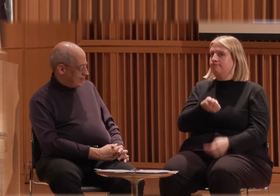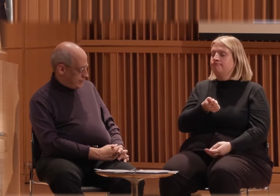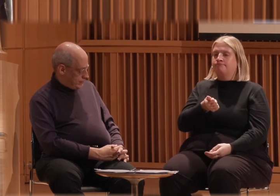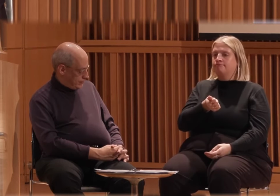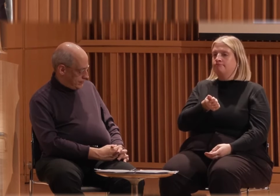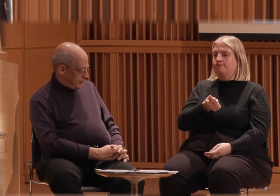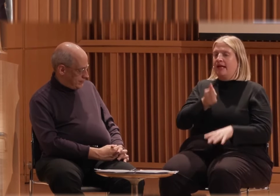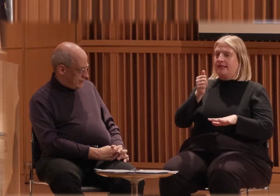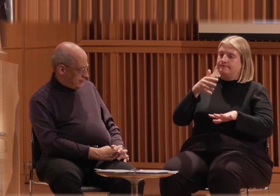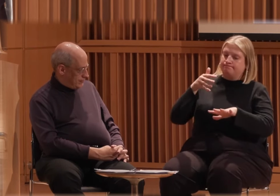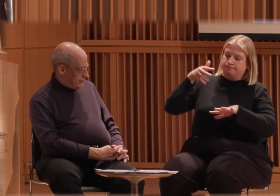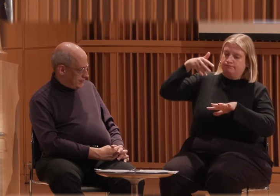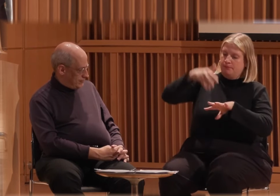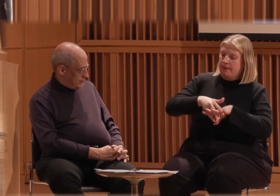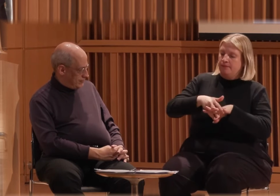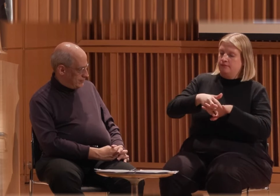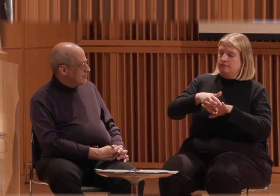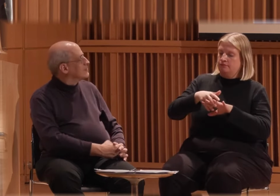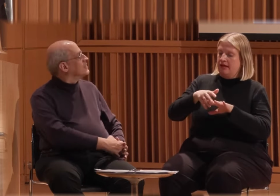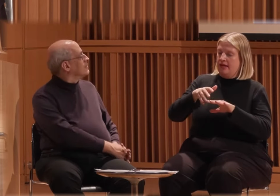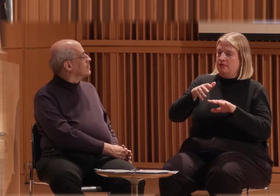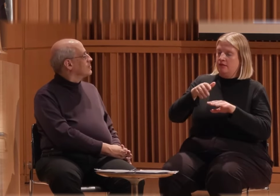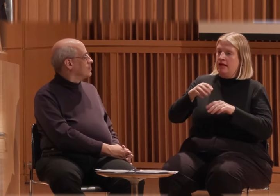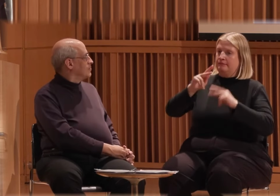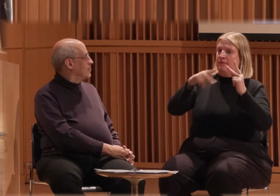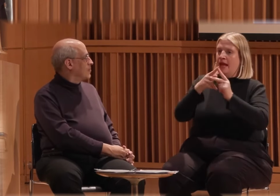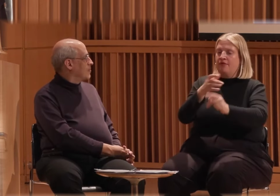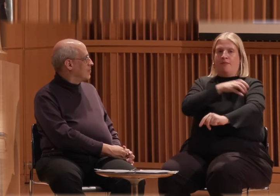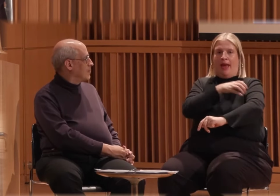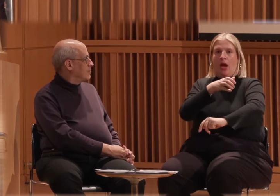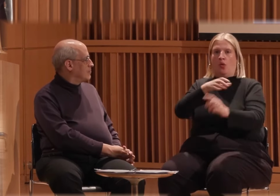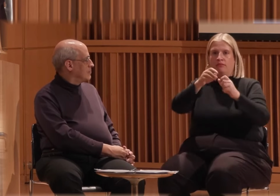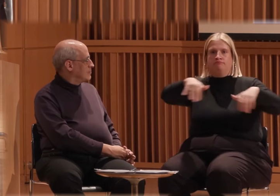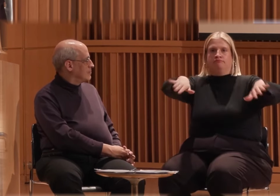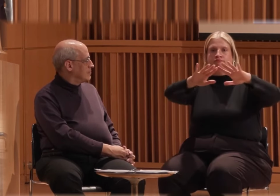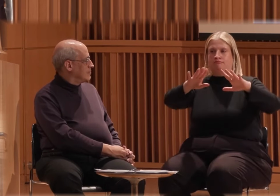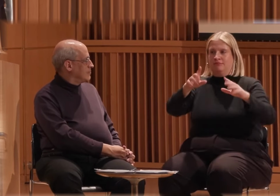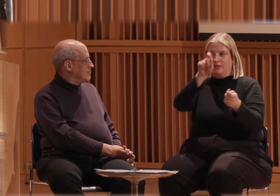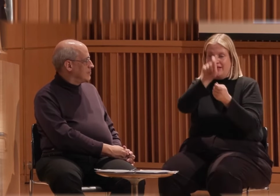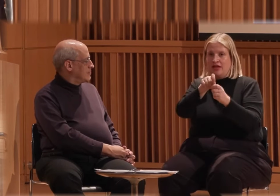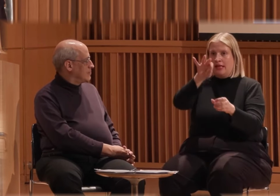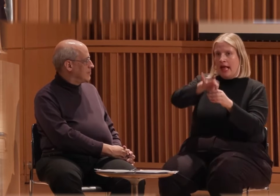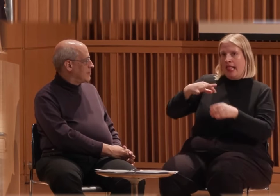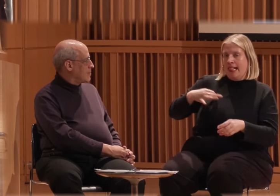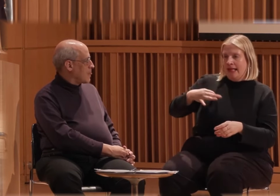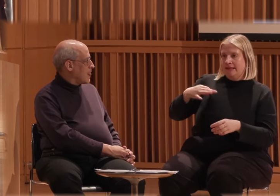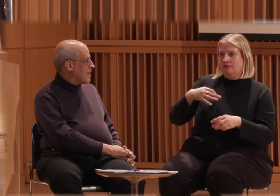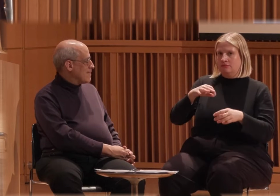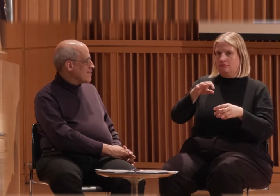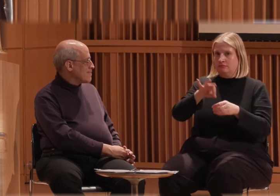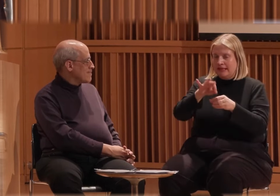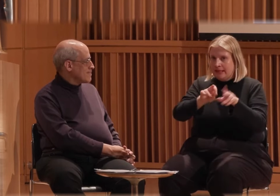and it's embedded in a certain landscape of power, as you said, regarding elected officials and funders.